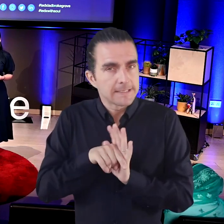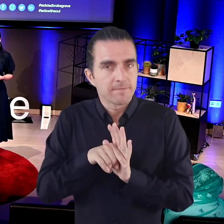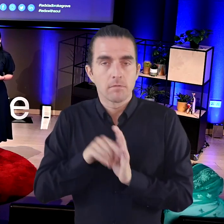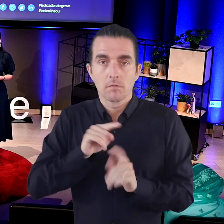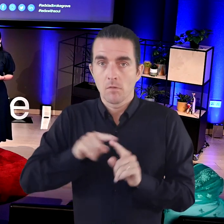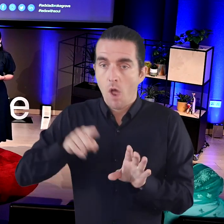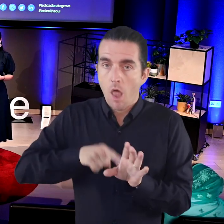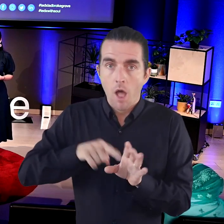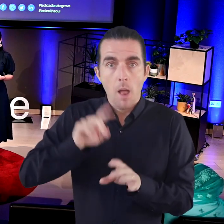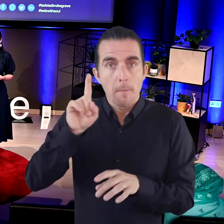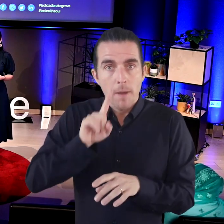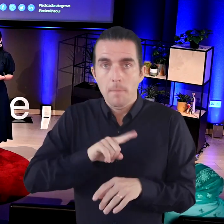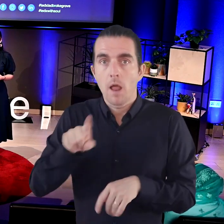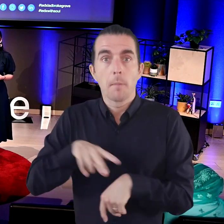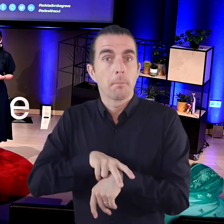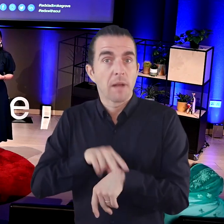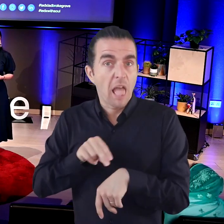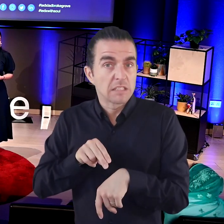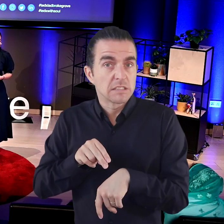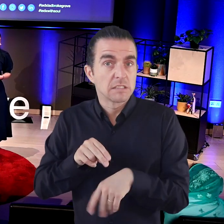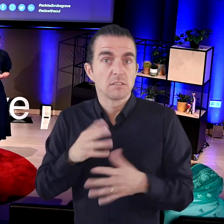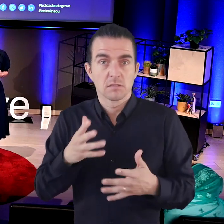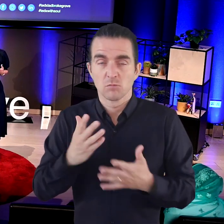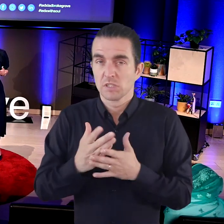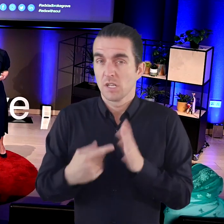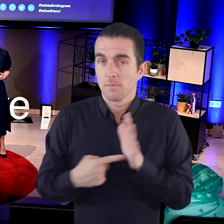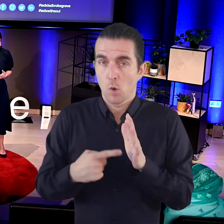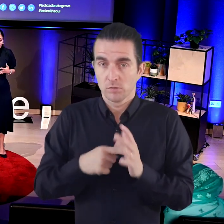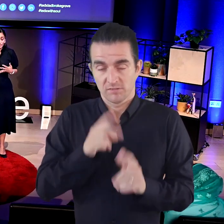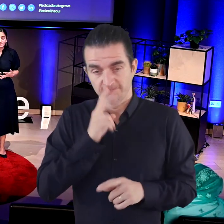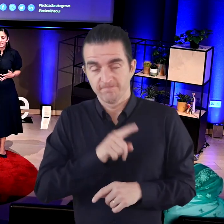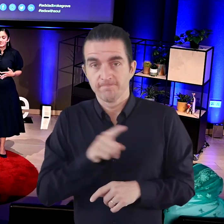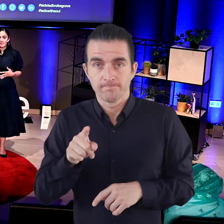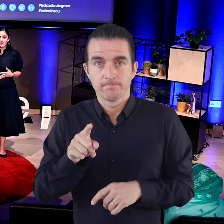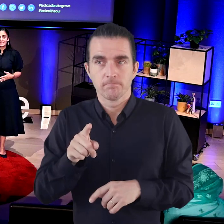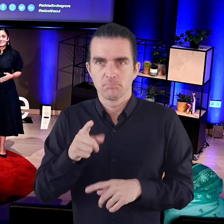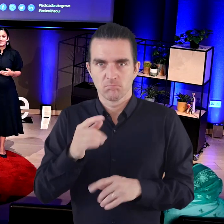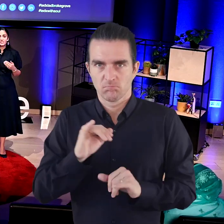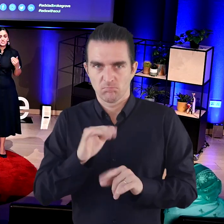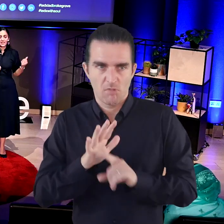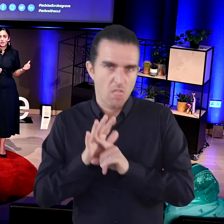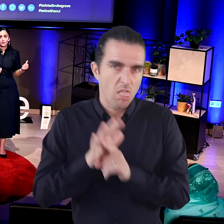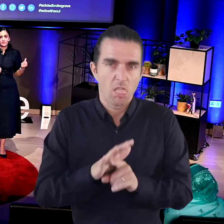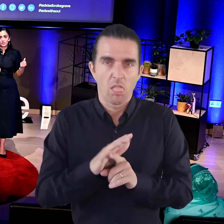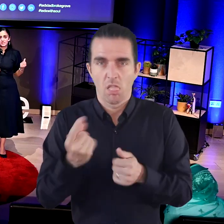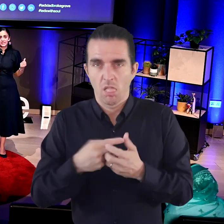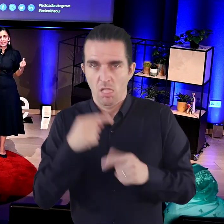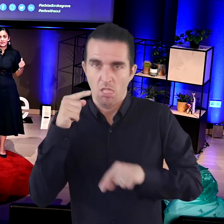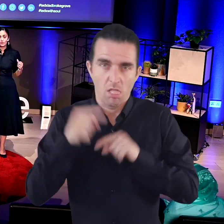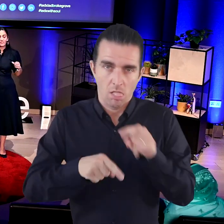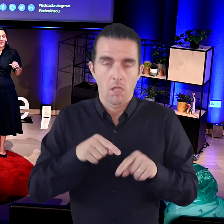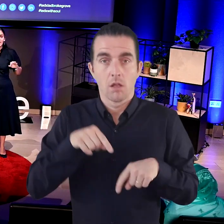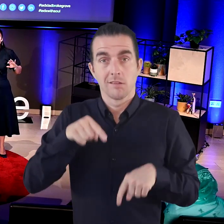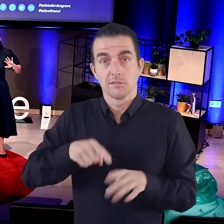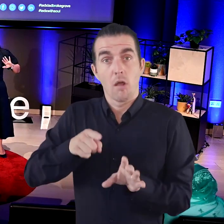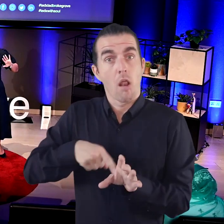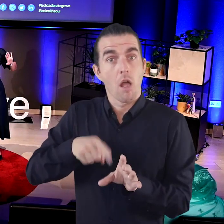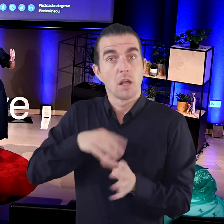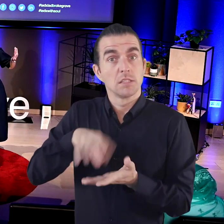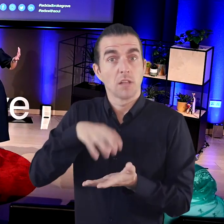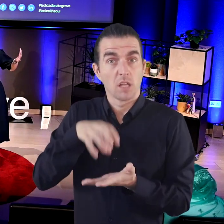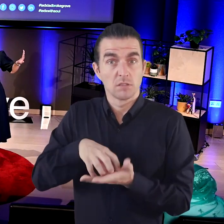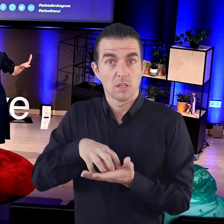important indicators behind the violence. Lancaster Youth Centre is in the shadow of Notting Hill. There has